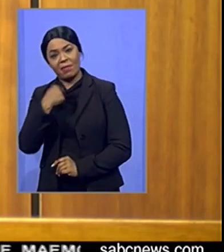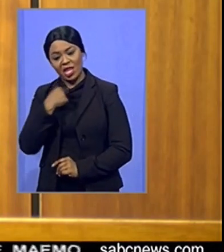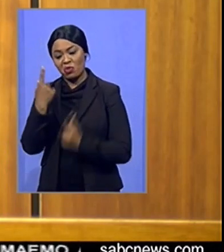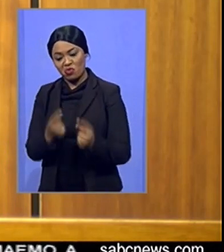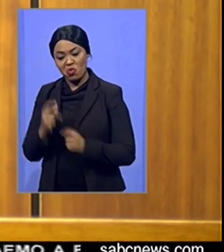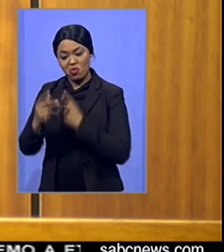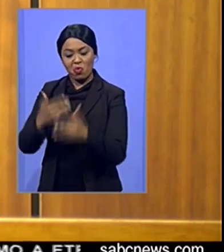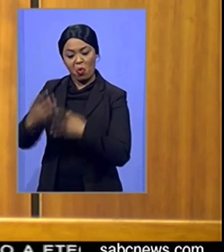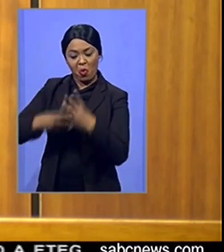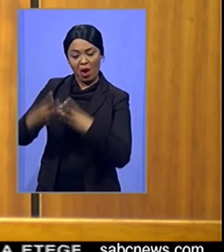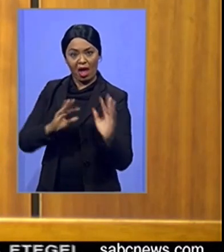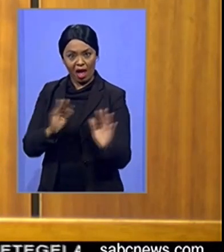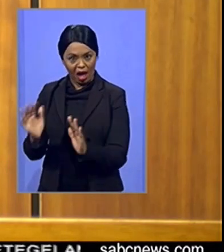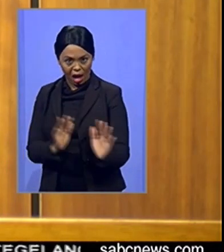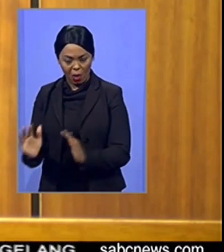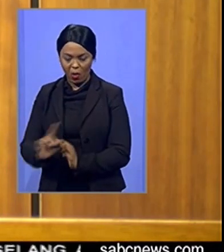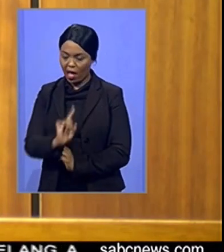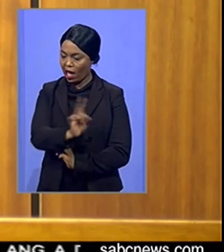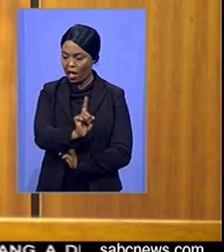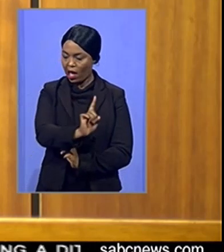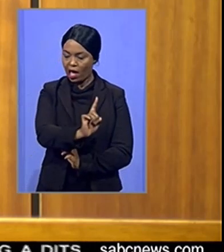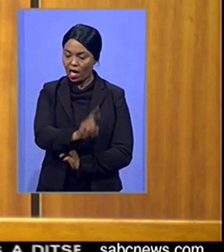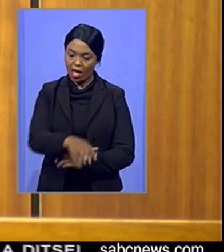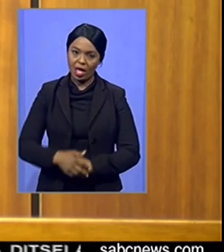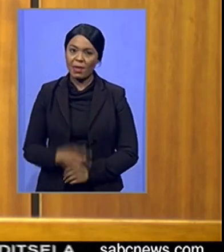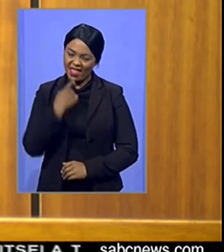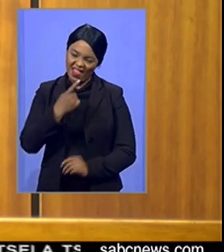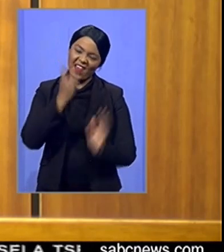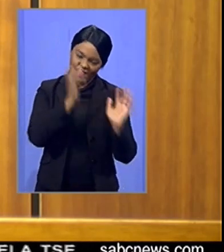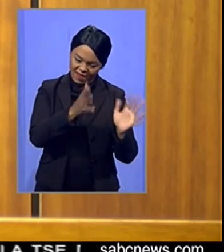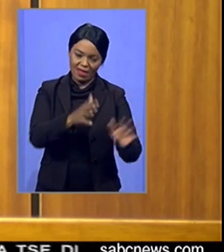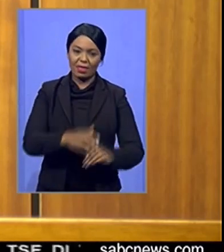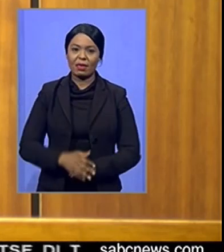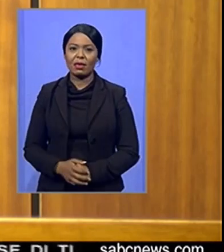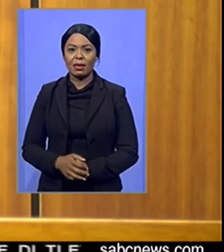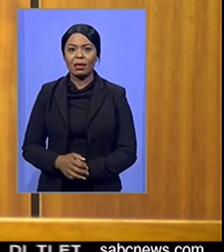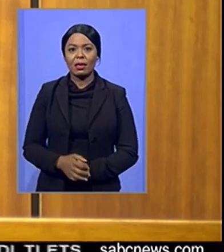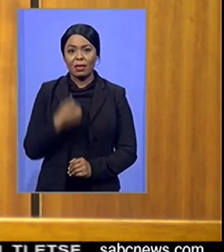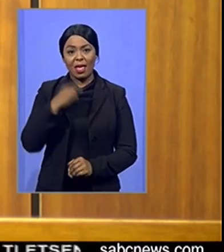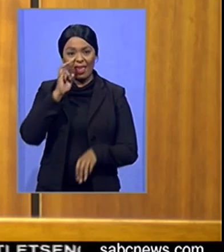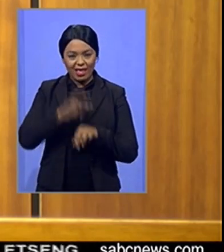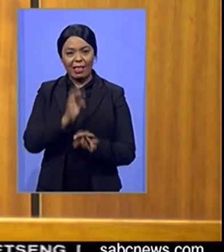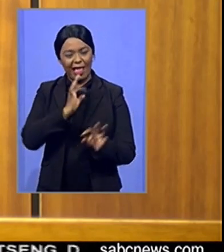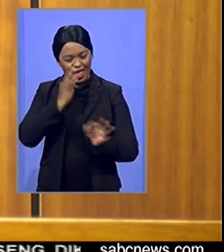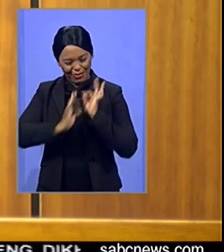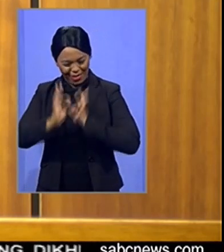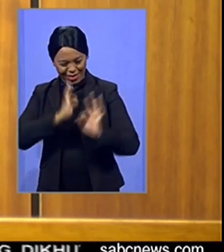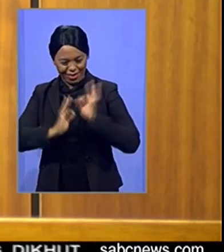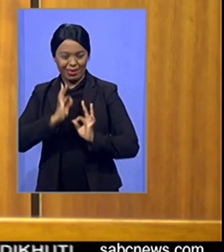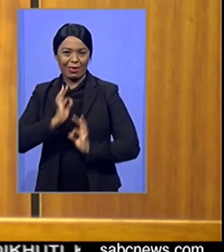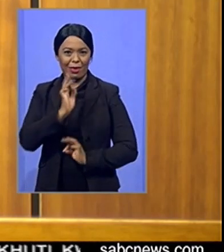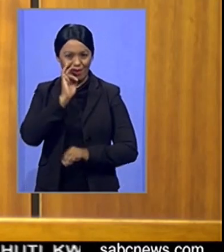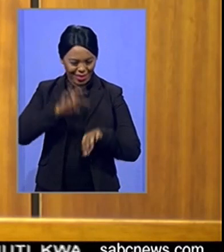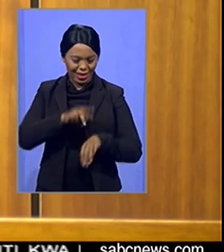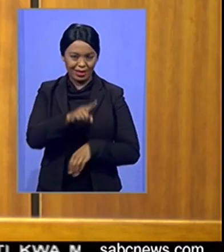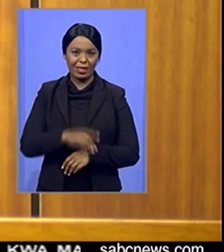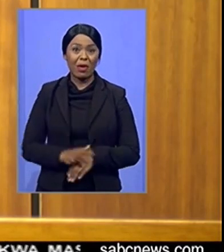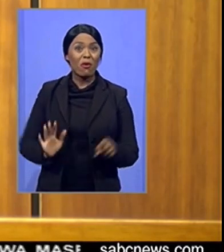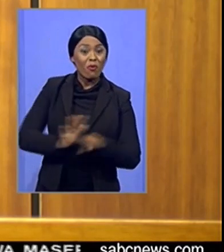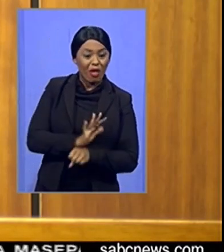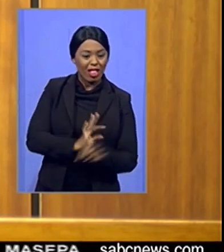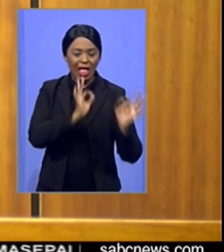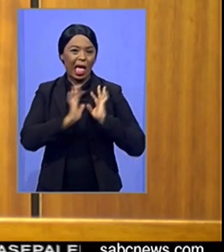proceed. I should direct those proceedings. And I have told you, I need an explanation. I don't want a full